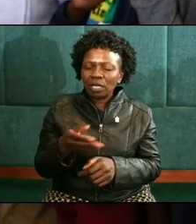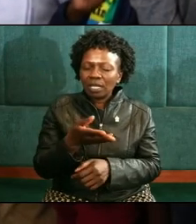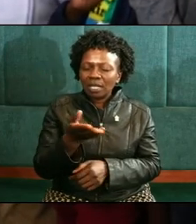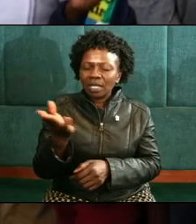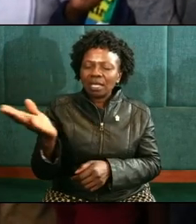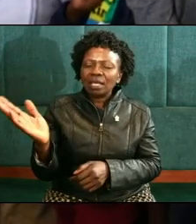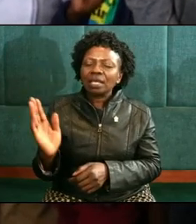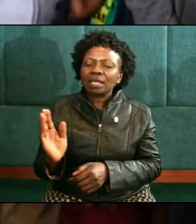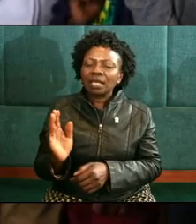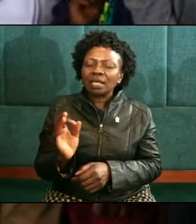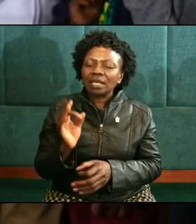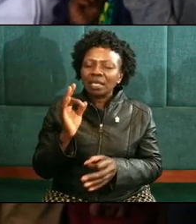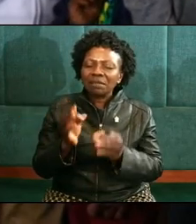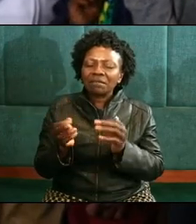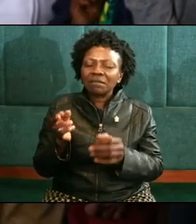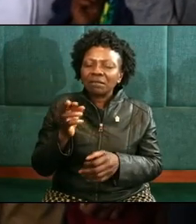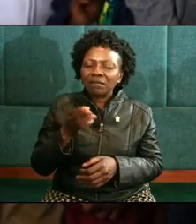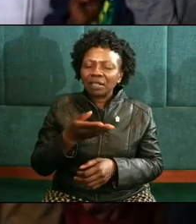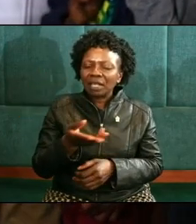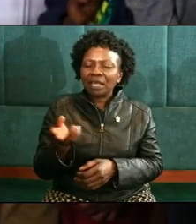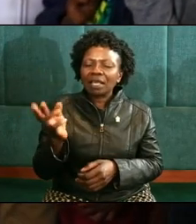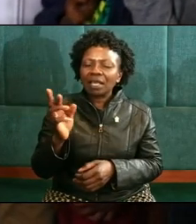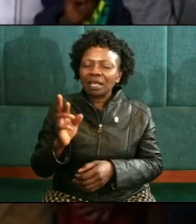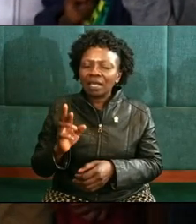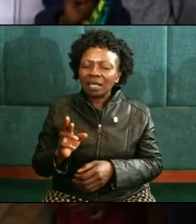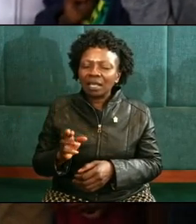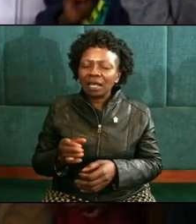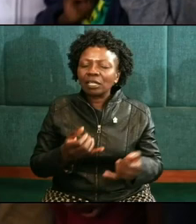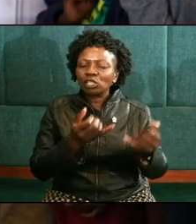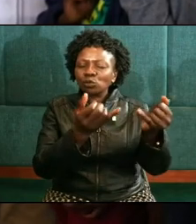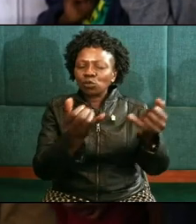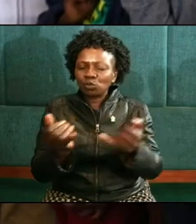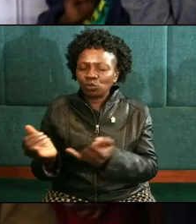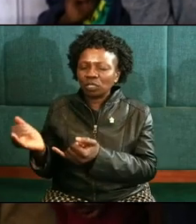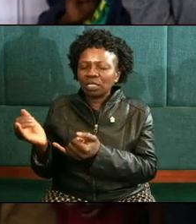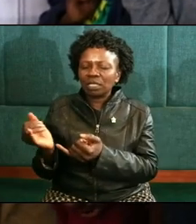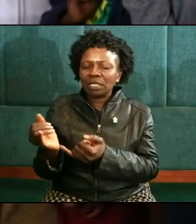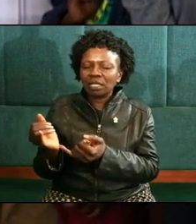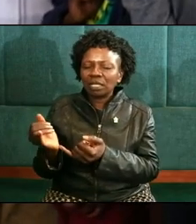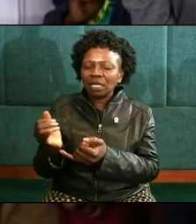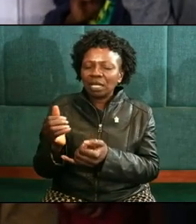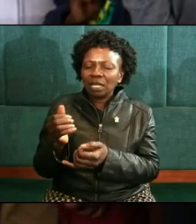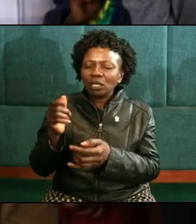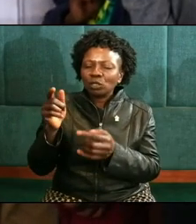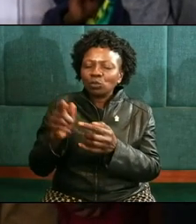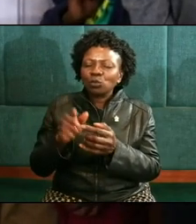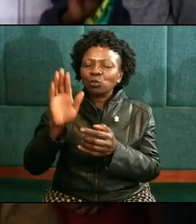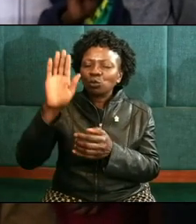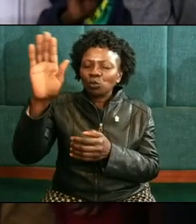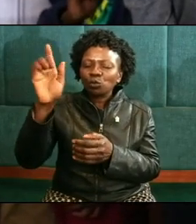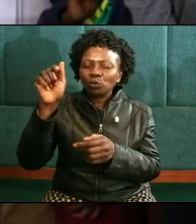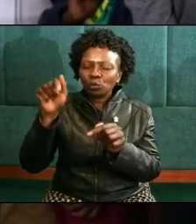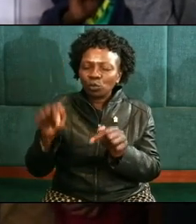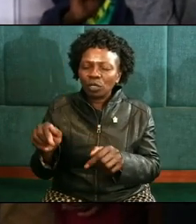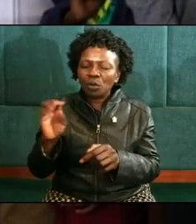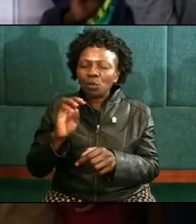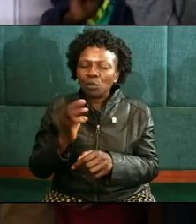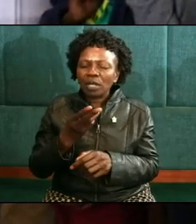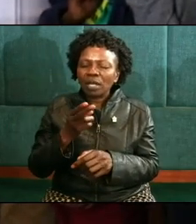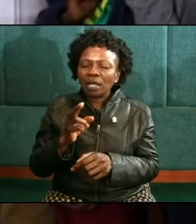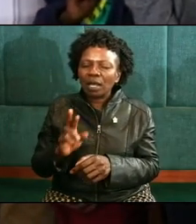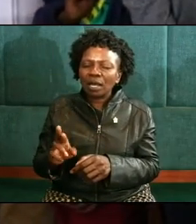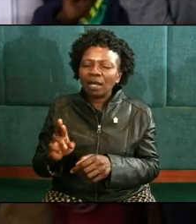If they are introduced unto you today. Mm-hmm. We